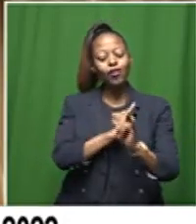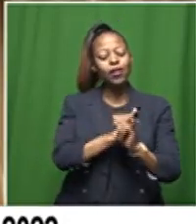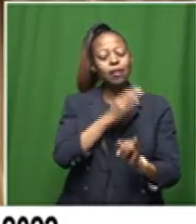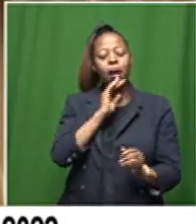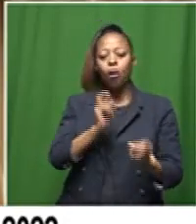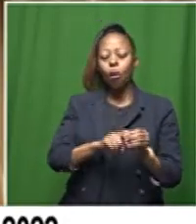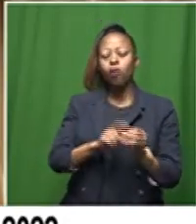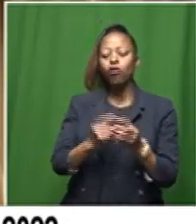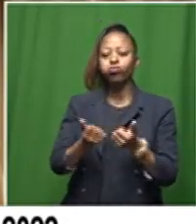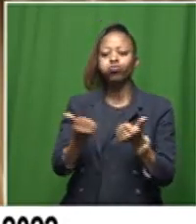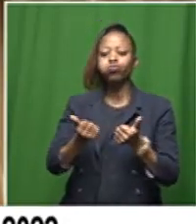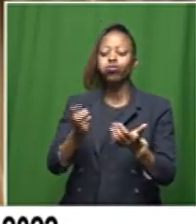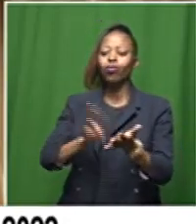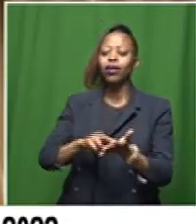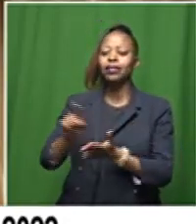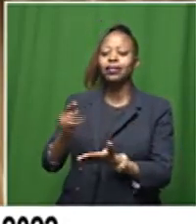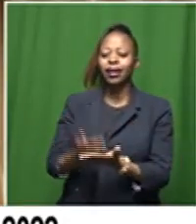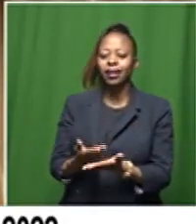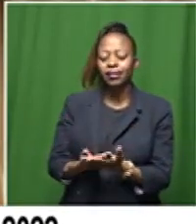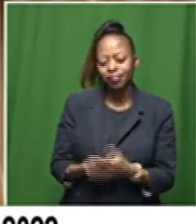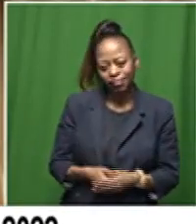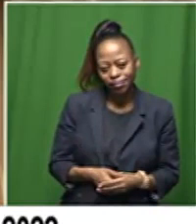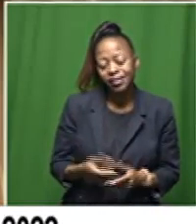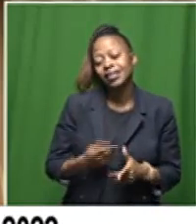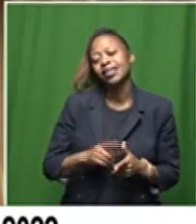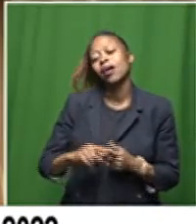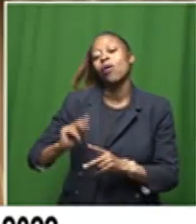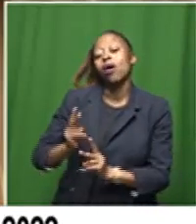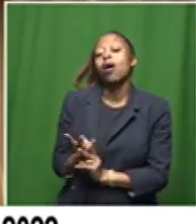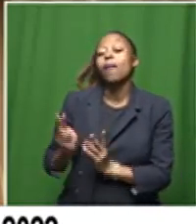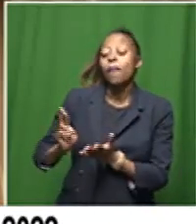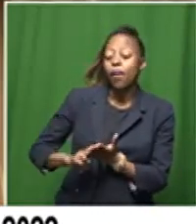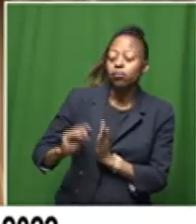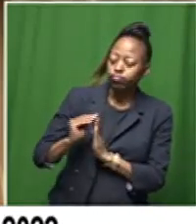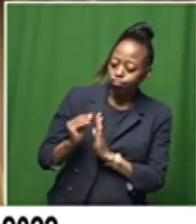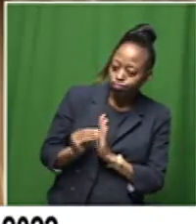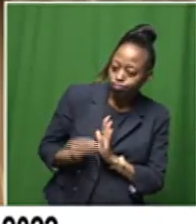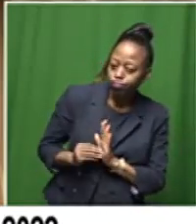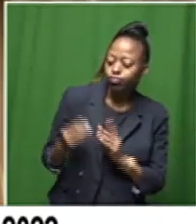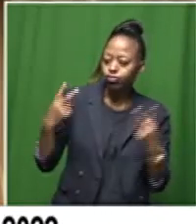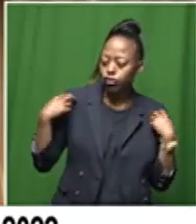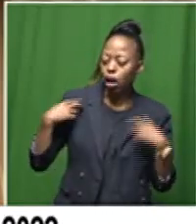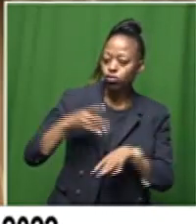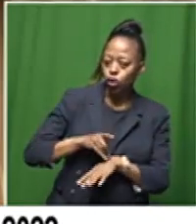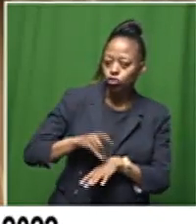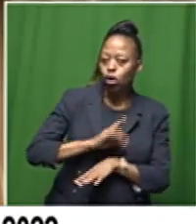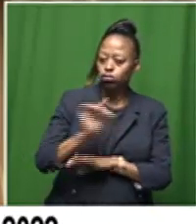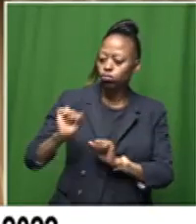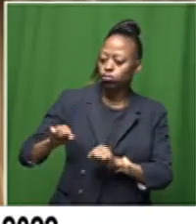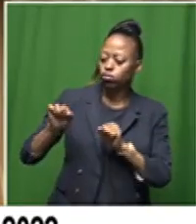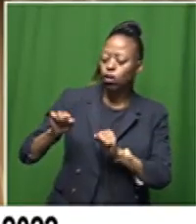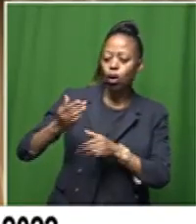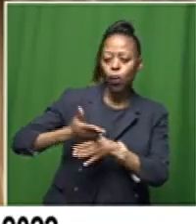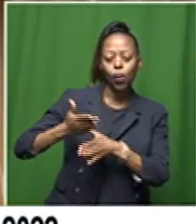would qualify you for registration. We then keep the register of practitioners that are allowed to